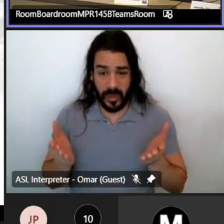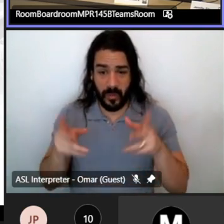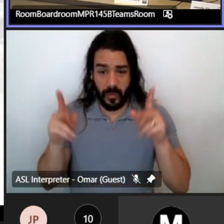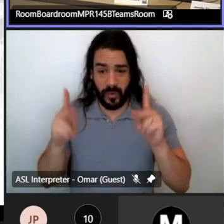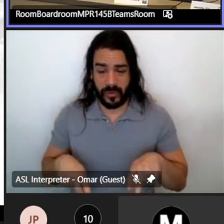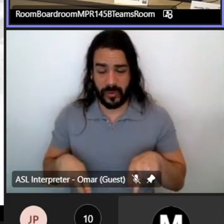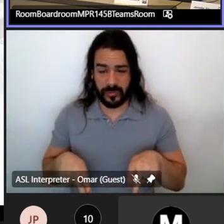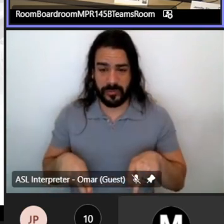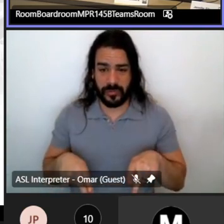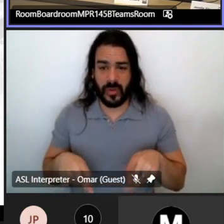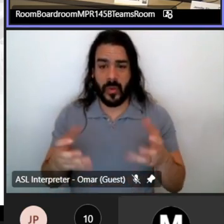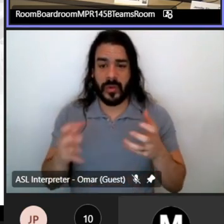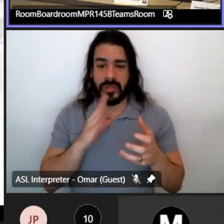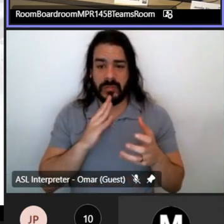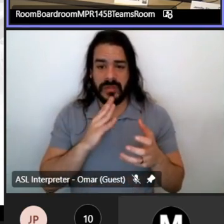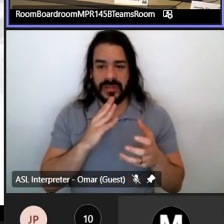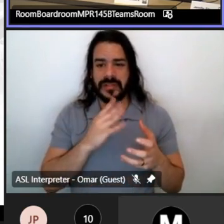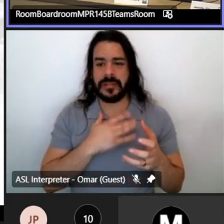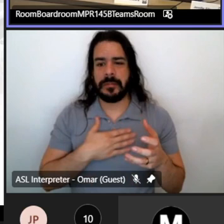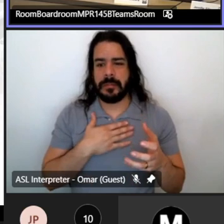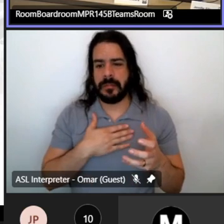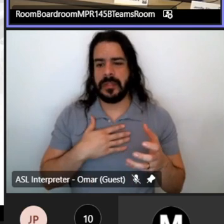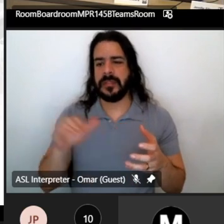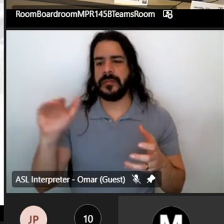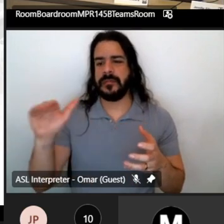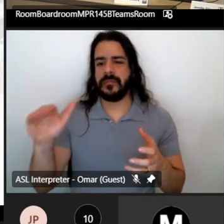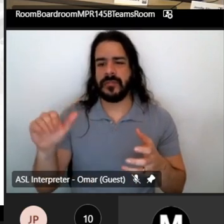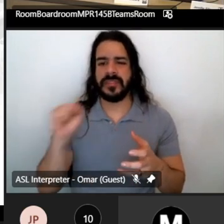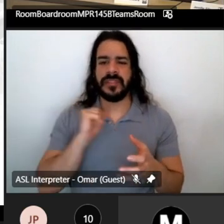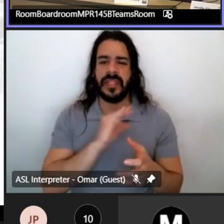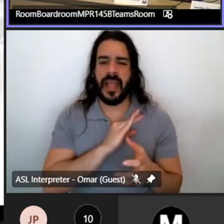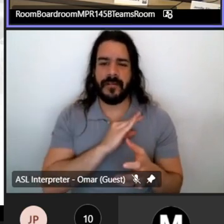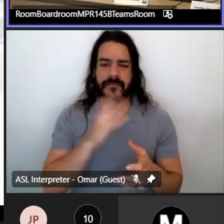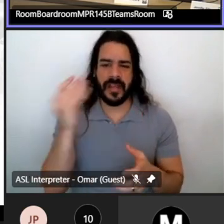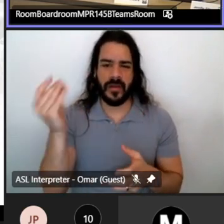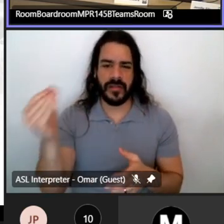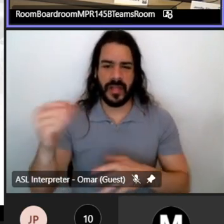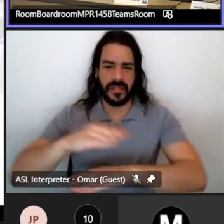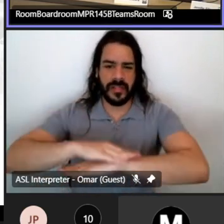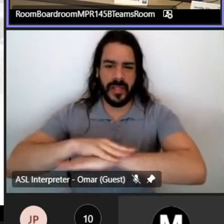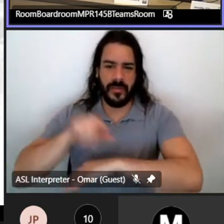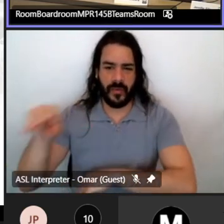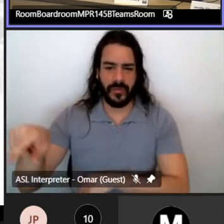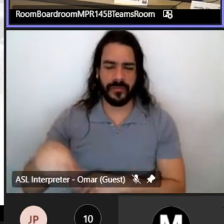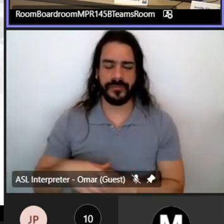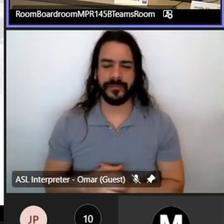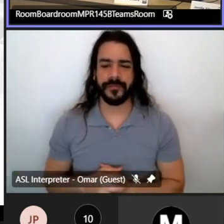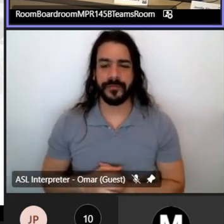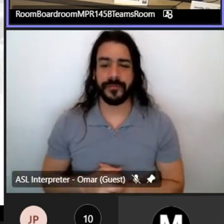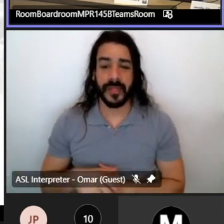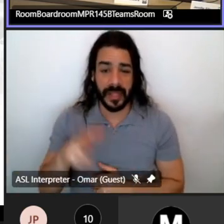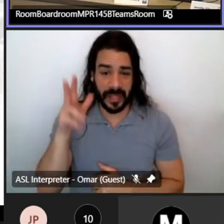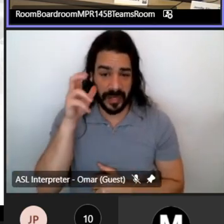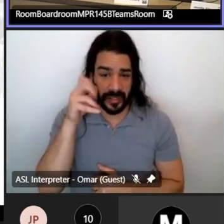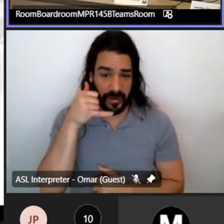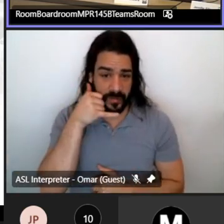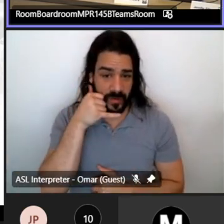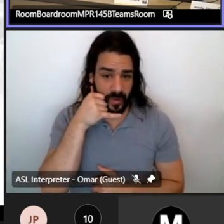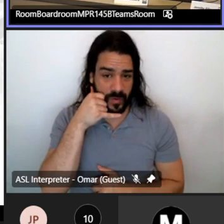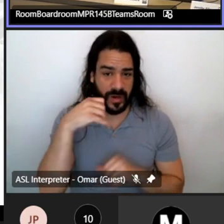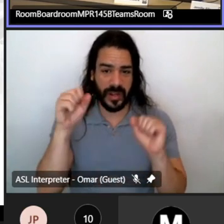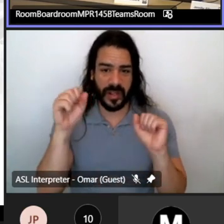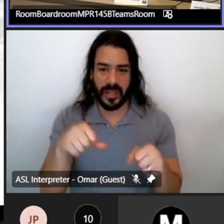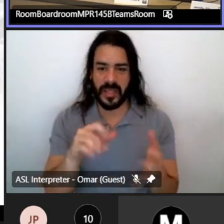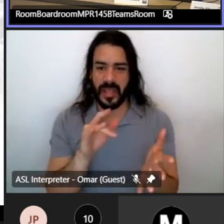person and want to speak, please see staff outside at the registration table. If you're listening